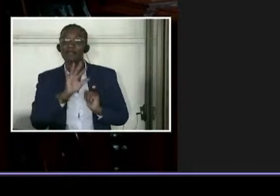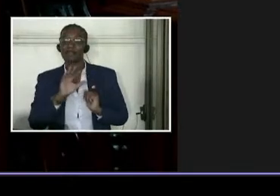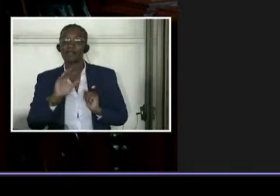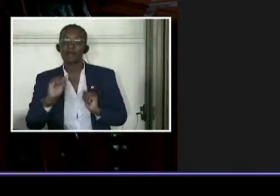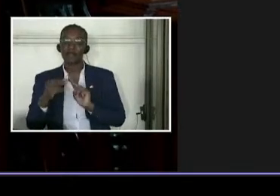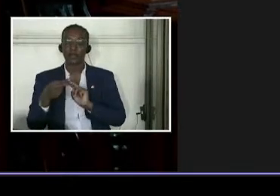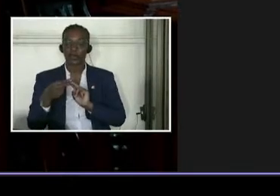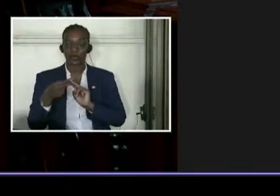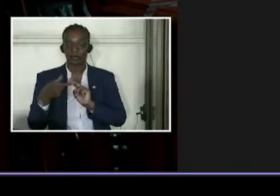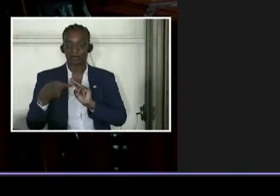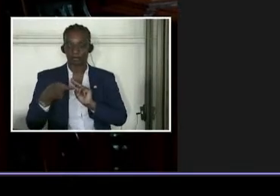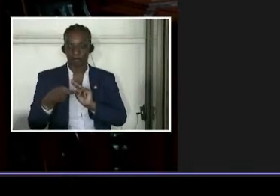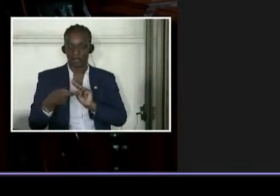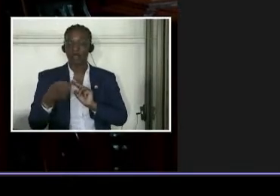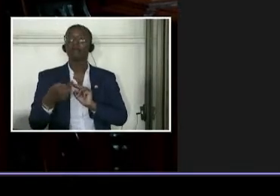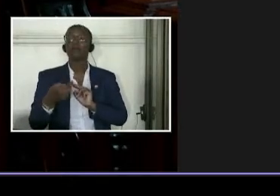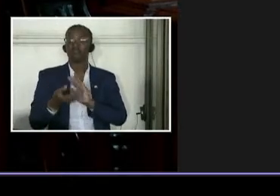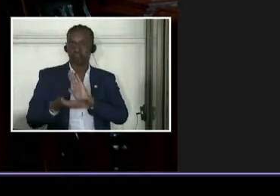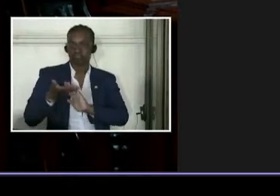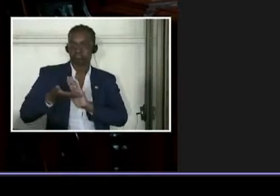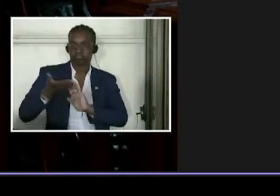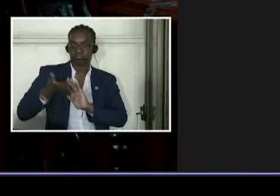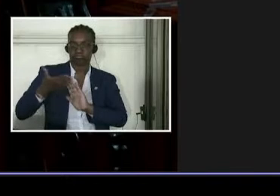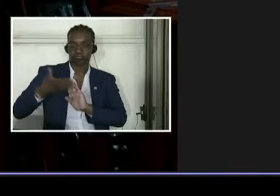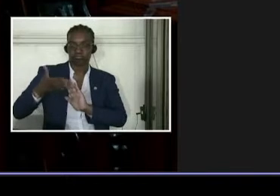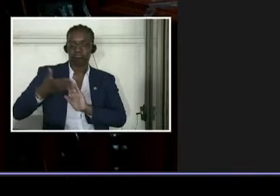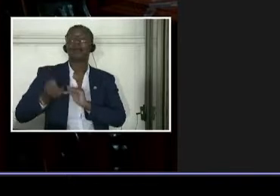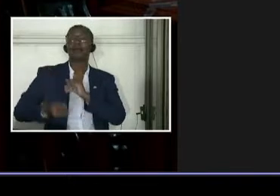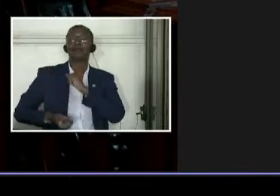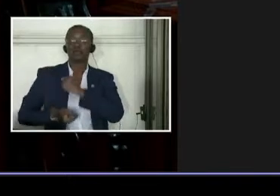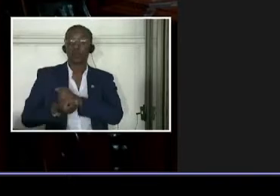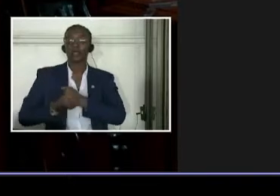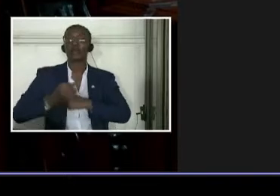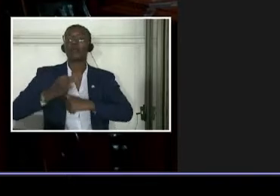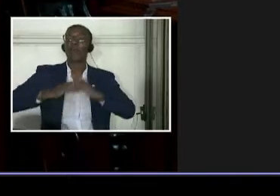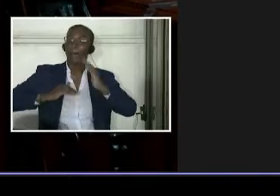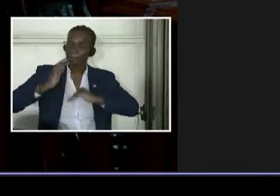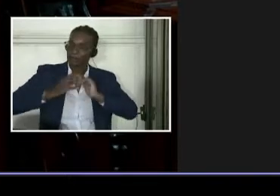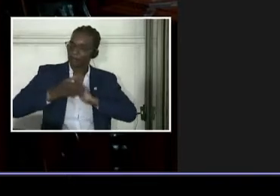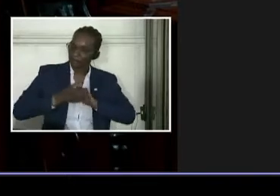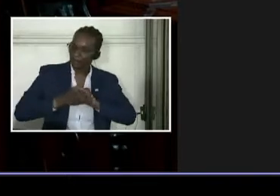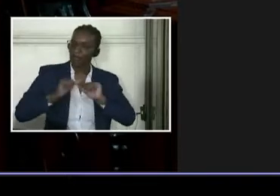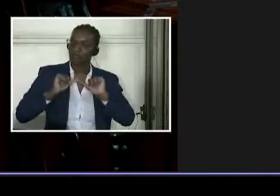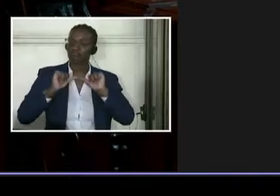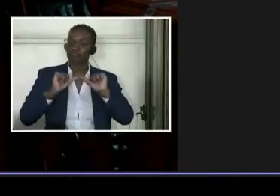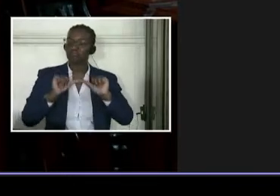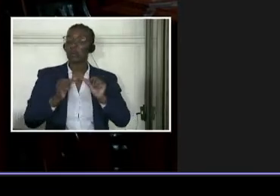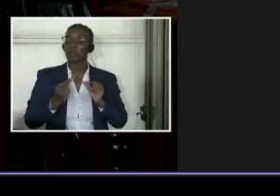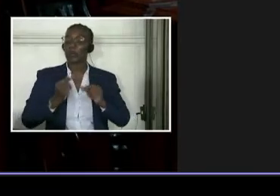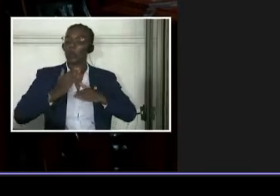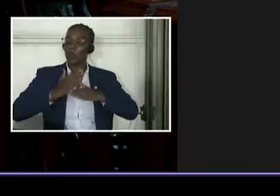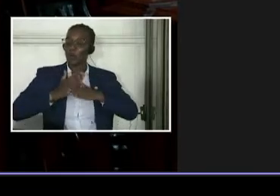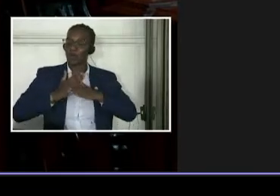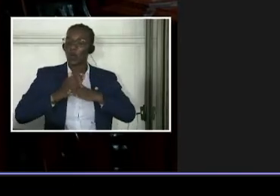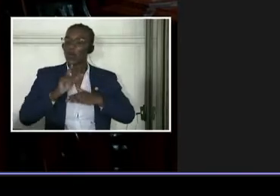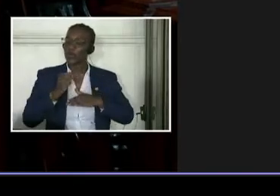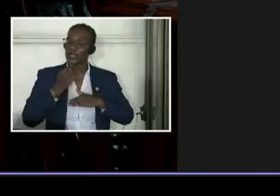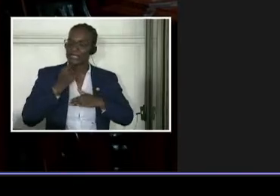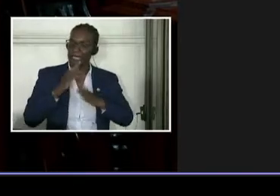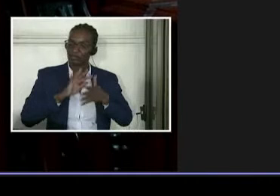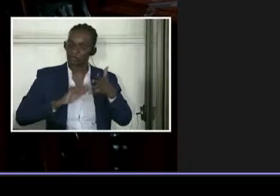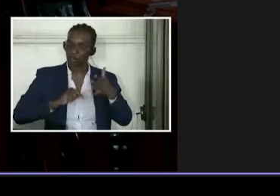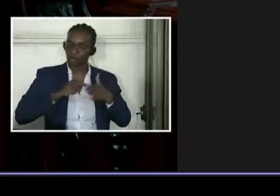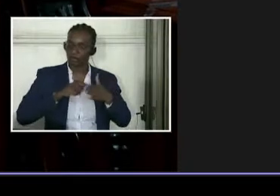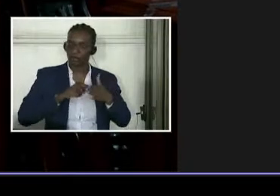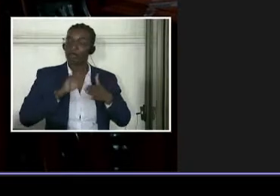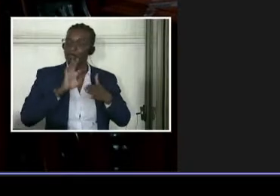11,503 units is on roll. It's in motion. We are doing it. It's at work. We are not telling stories,